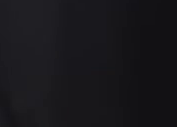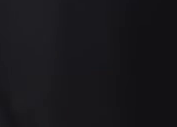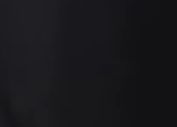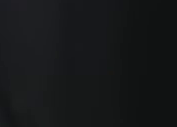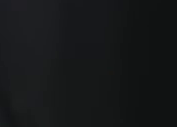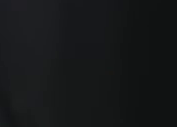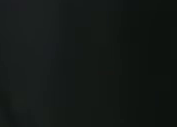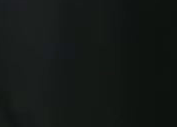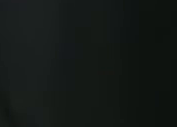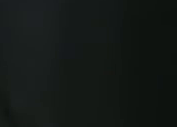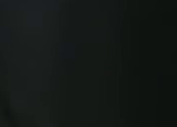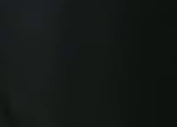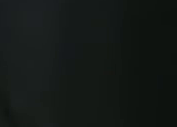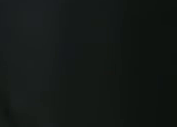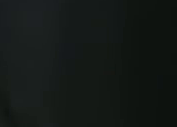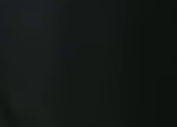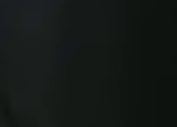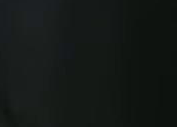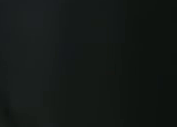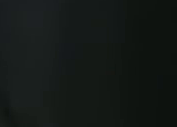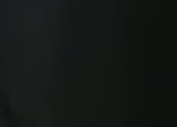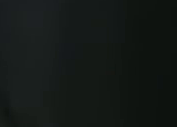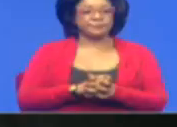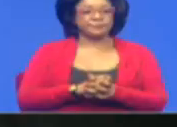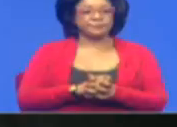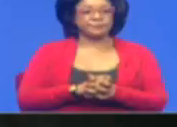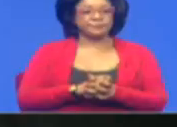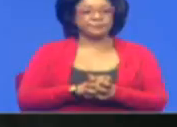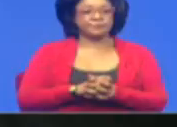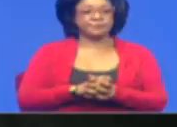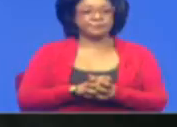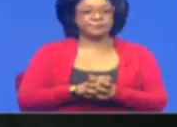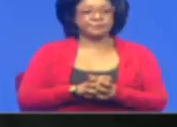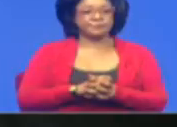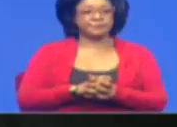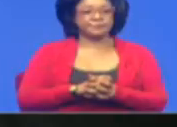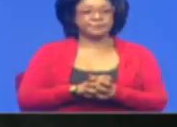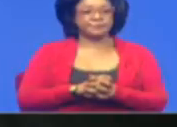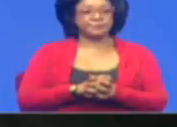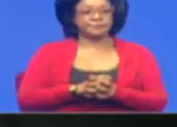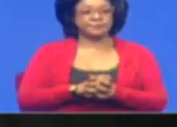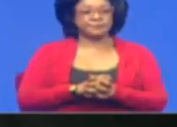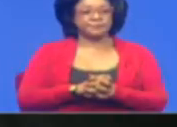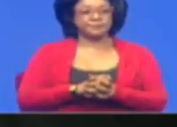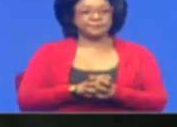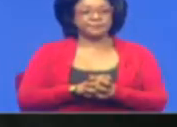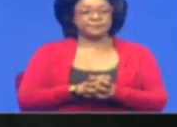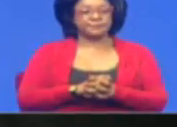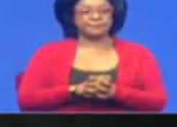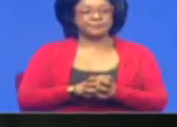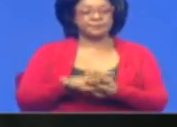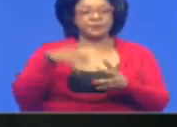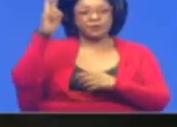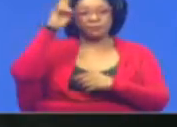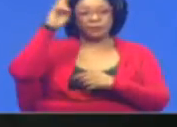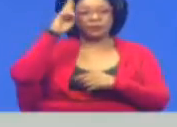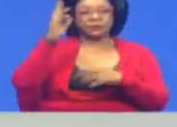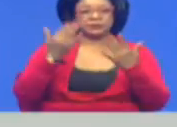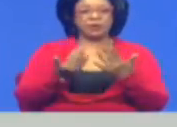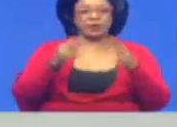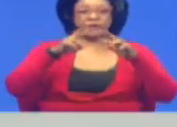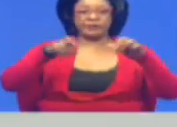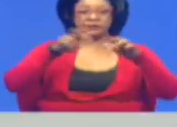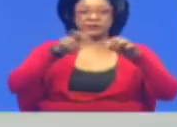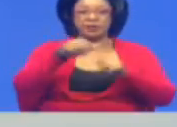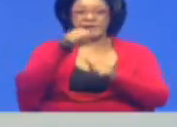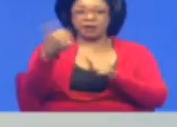Flora Atieno joins us in sign language interpretation. To our top story, tonight police are investigating another